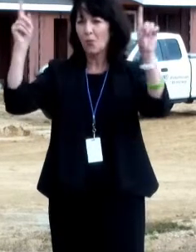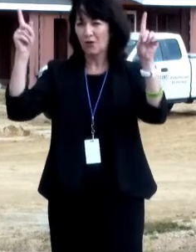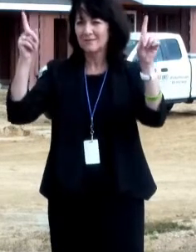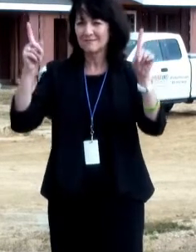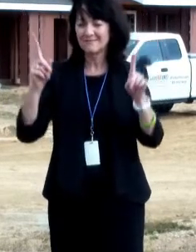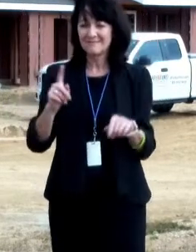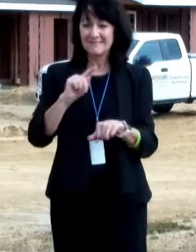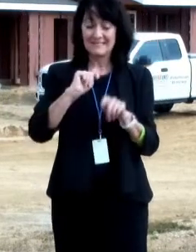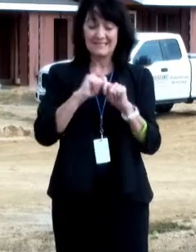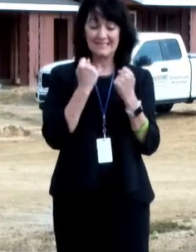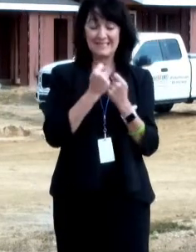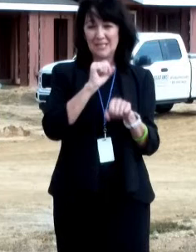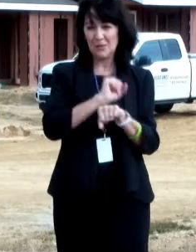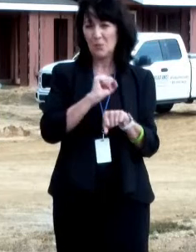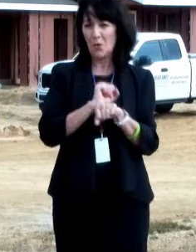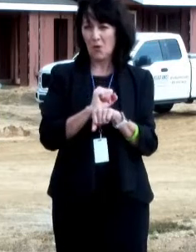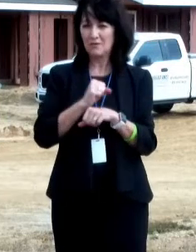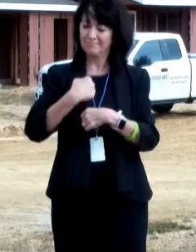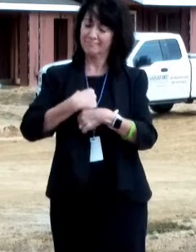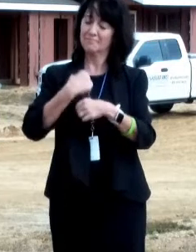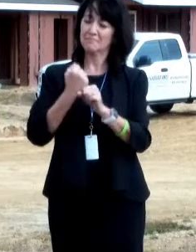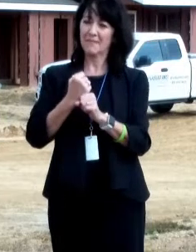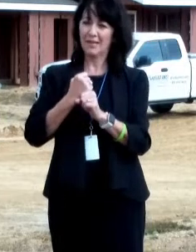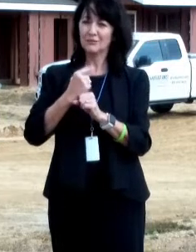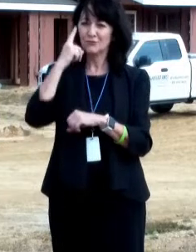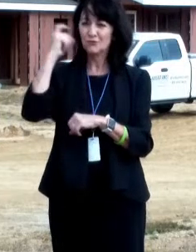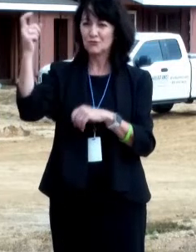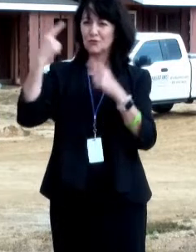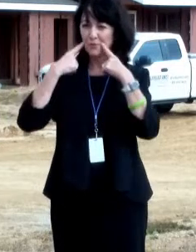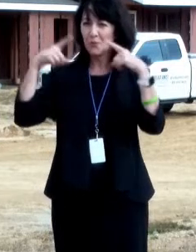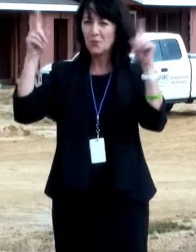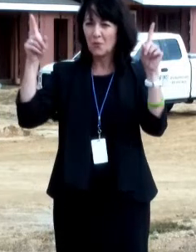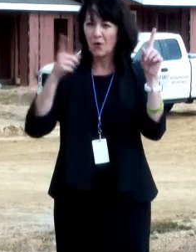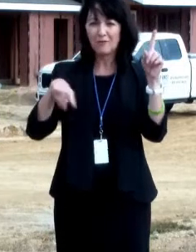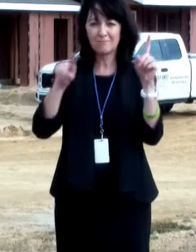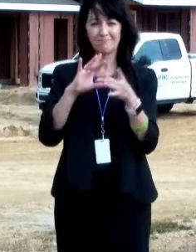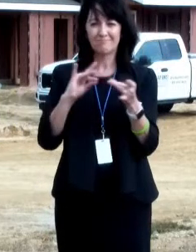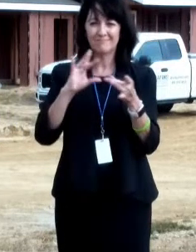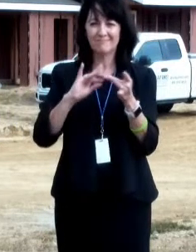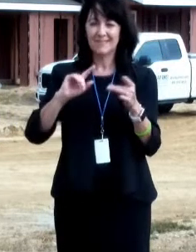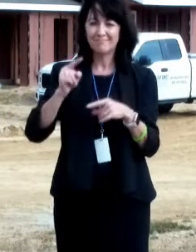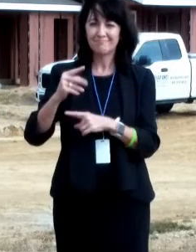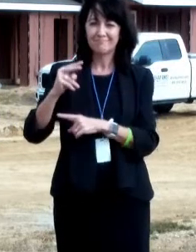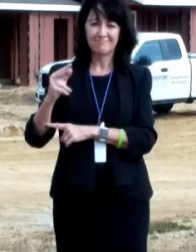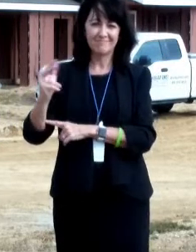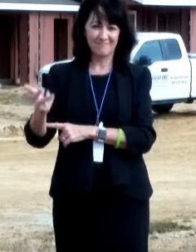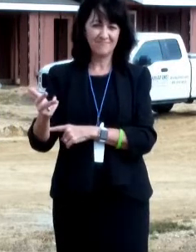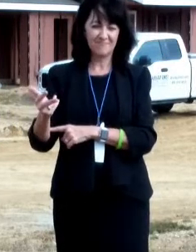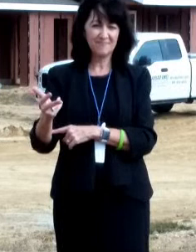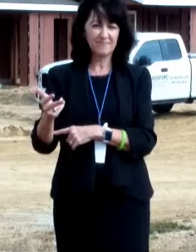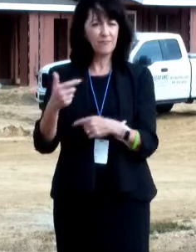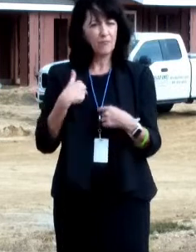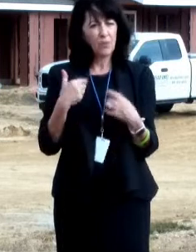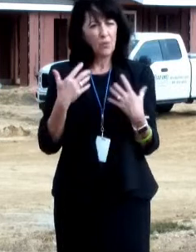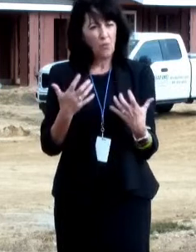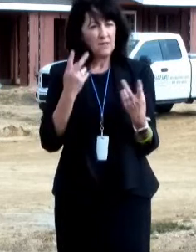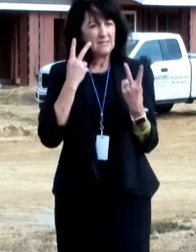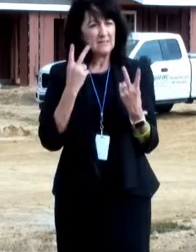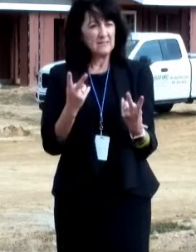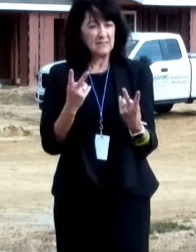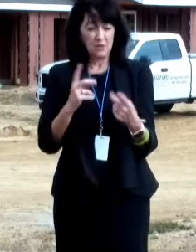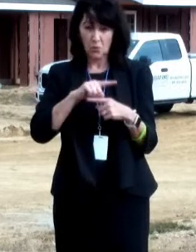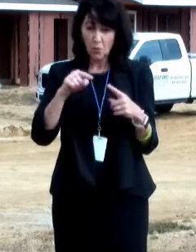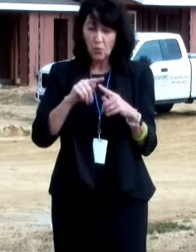work. Yeah, it really does. It really does. And what we have here is a demonstration of what can be accomplished when a